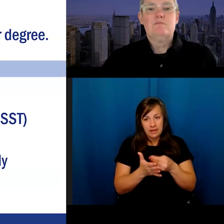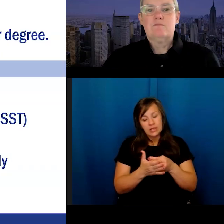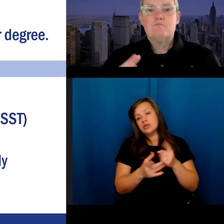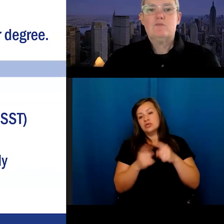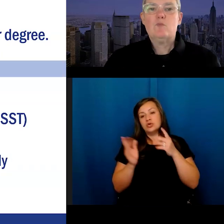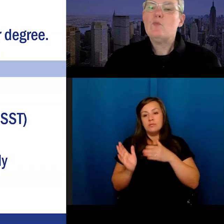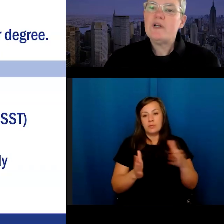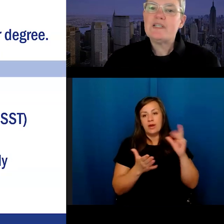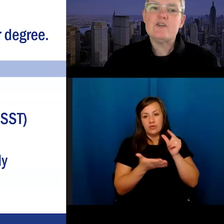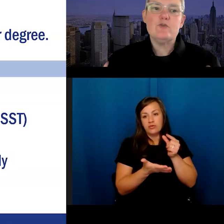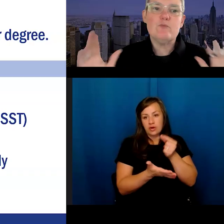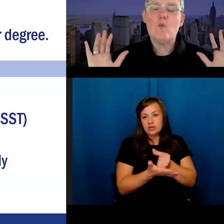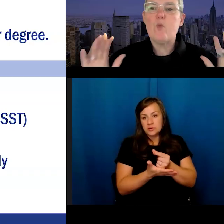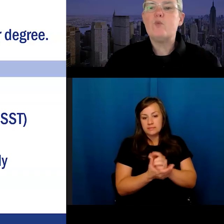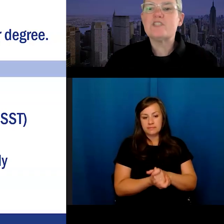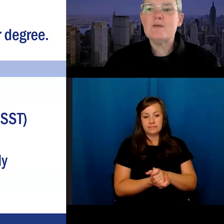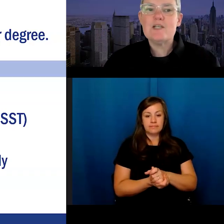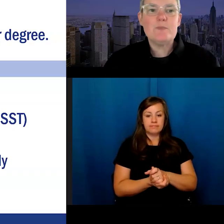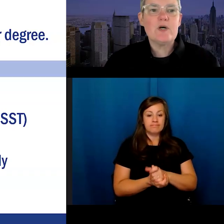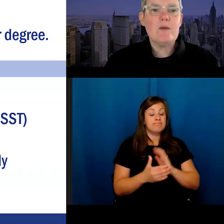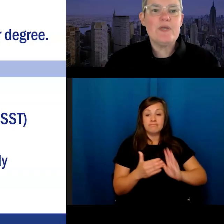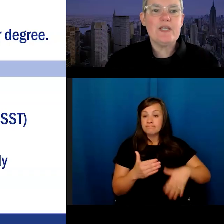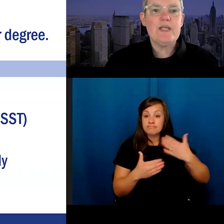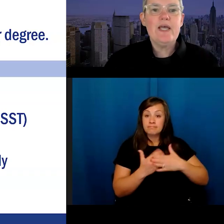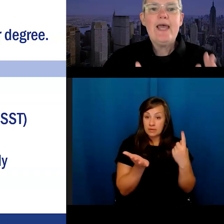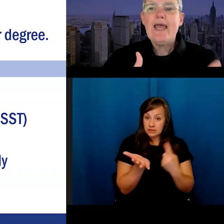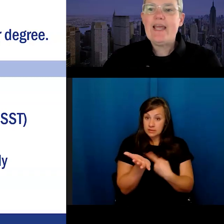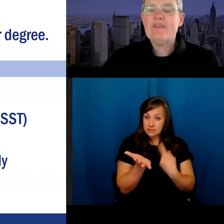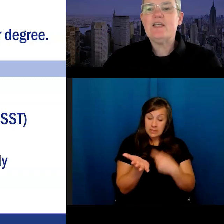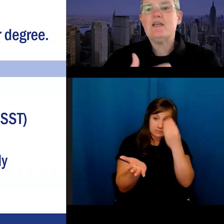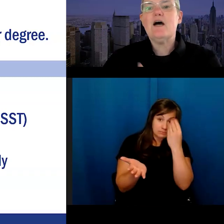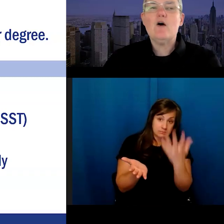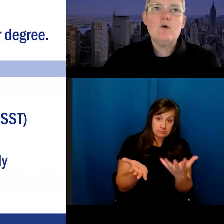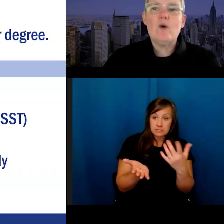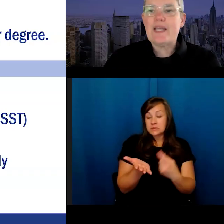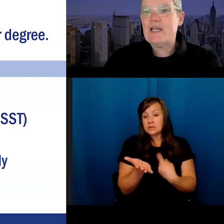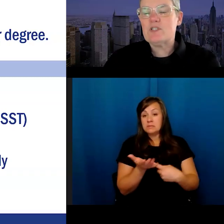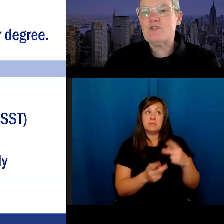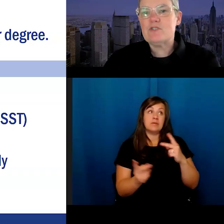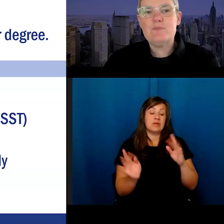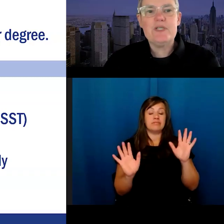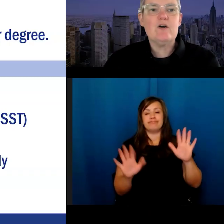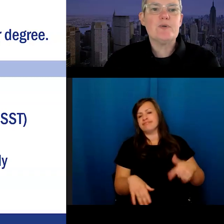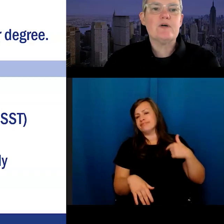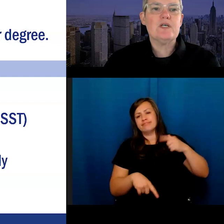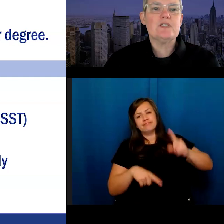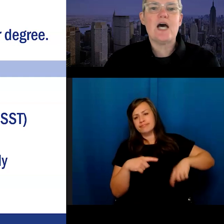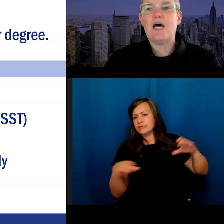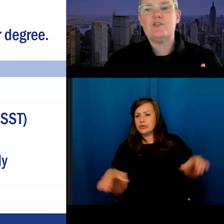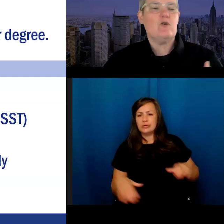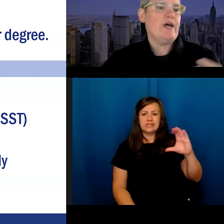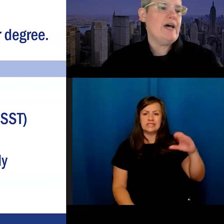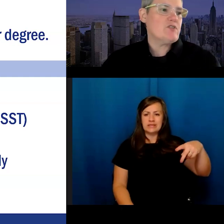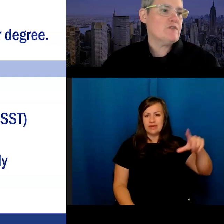Now, what I tell you, sometimes people come in and think, oh, I can't really do CPL